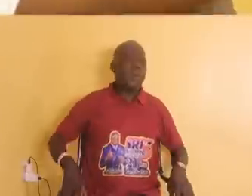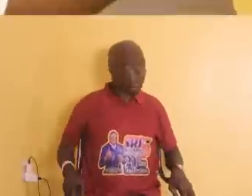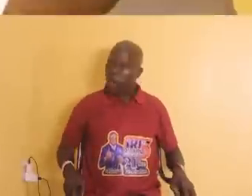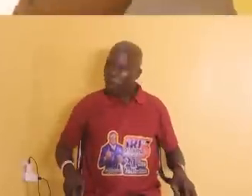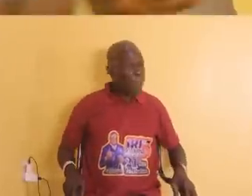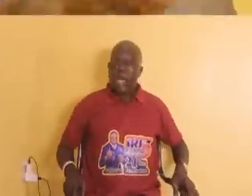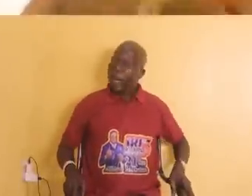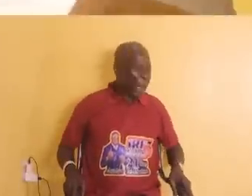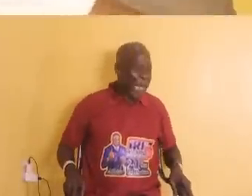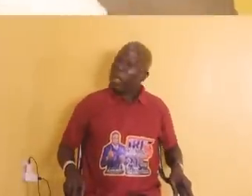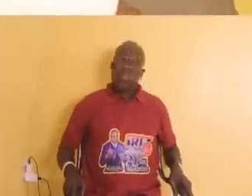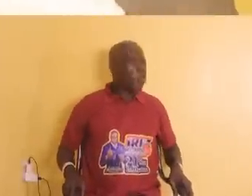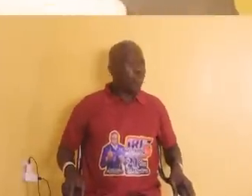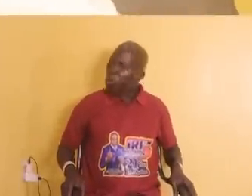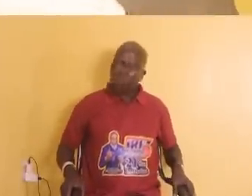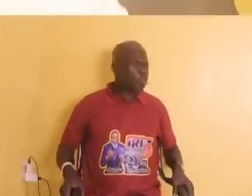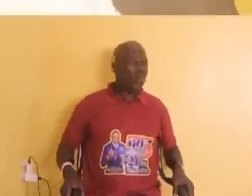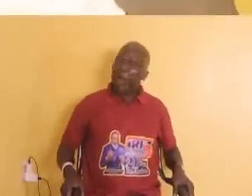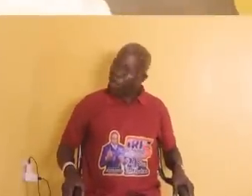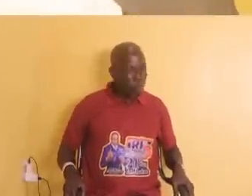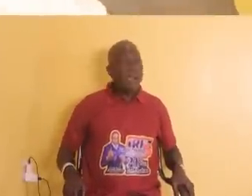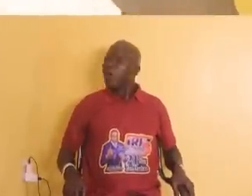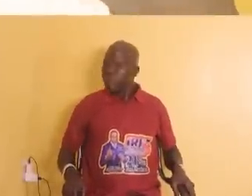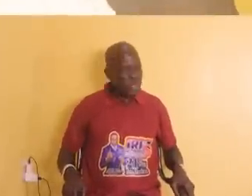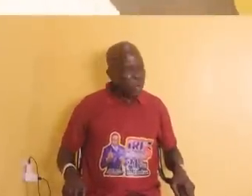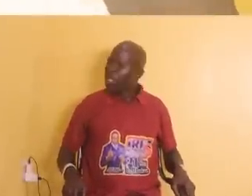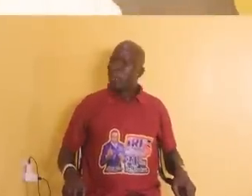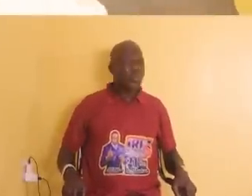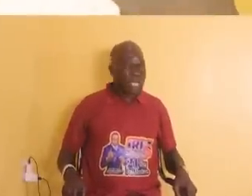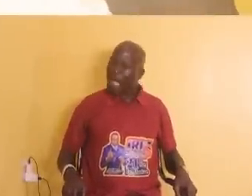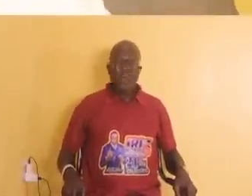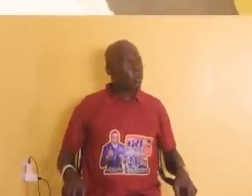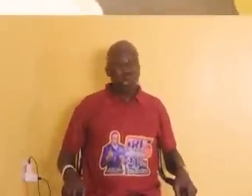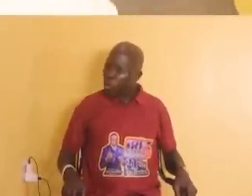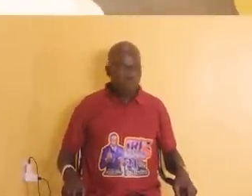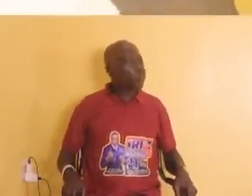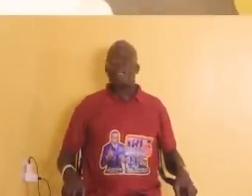God, oh God, oh God, oh God,